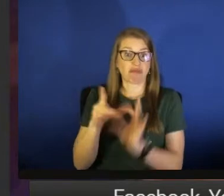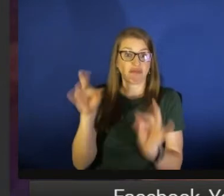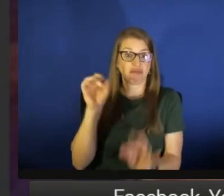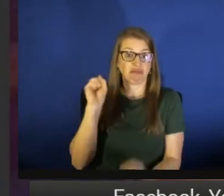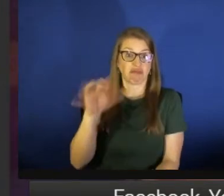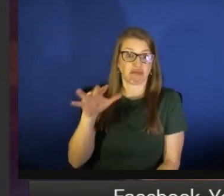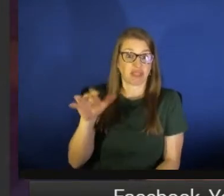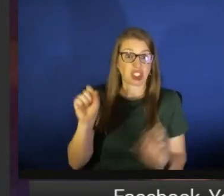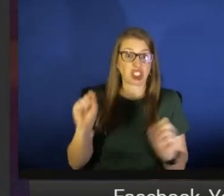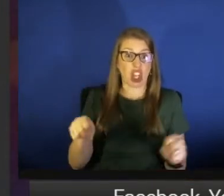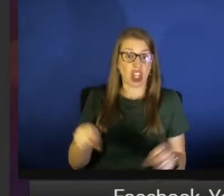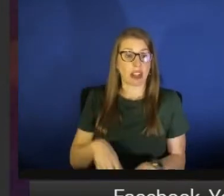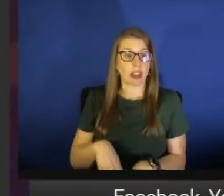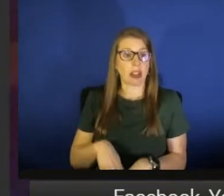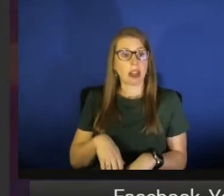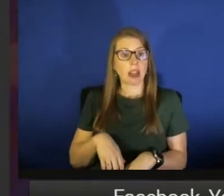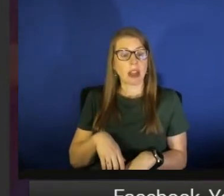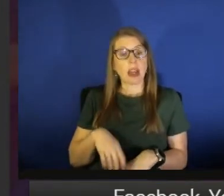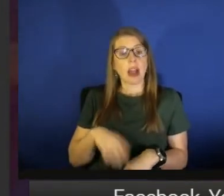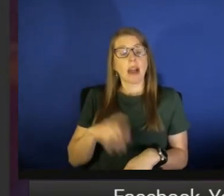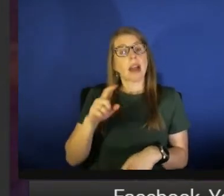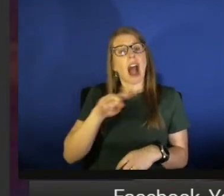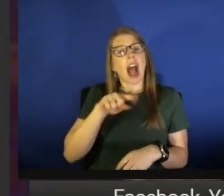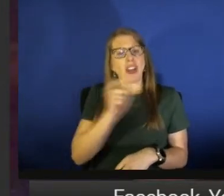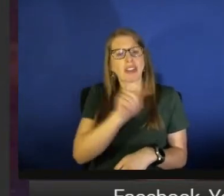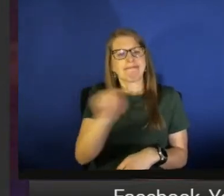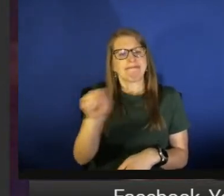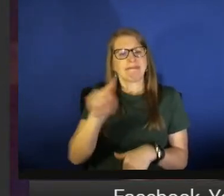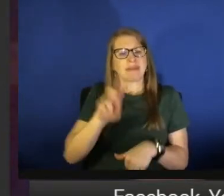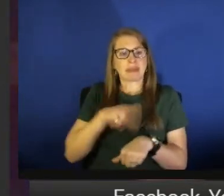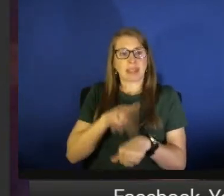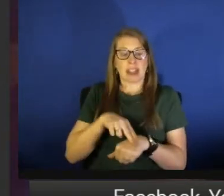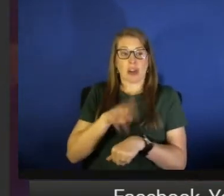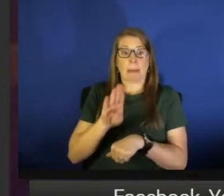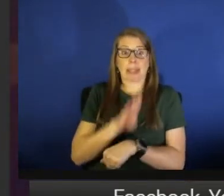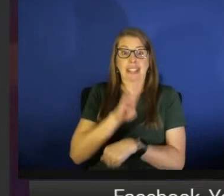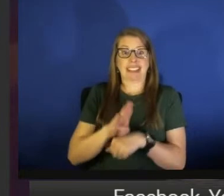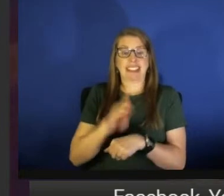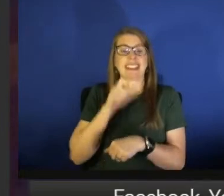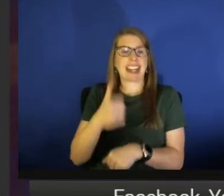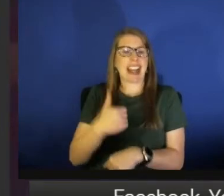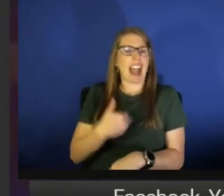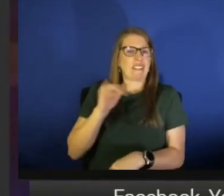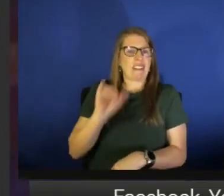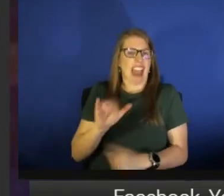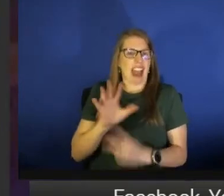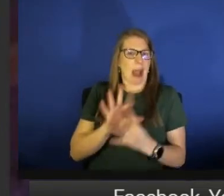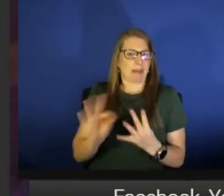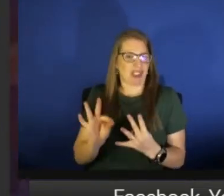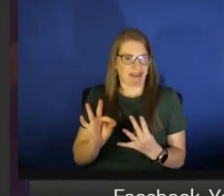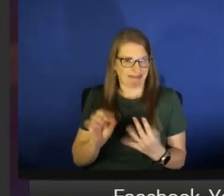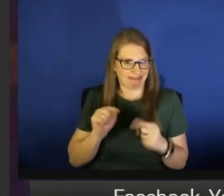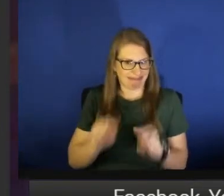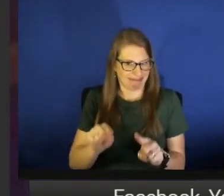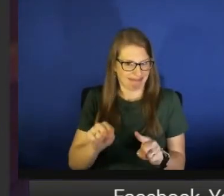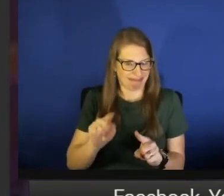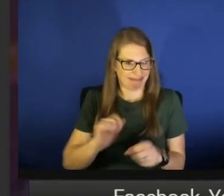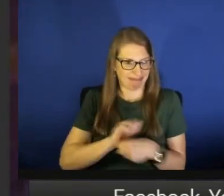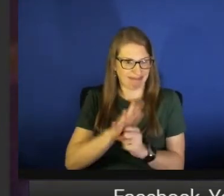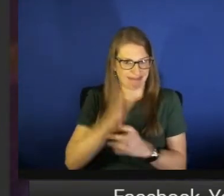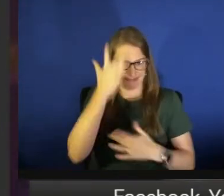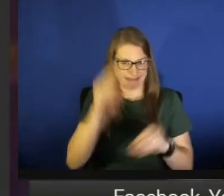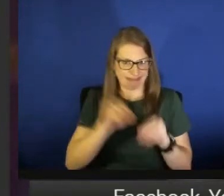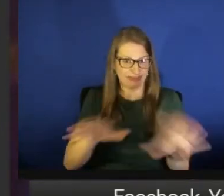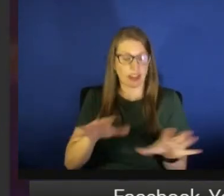else, because of the nature of the business, did not have that. I would call that a luxury during the pandemic. The only thing we could do was fight back